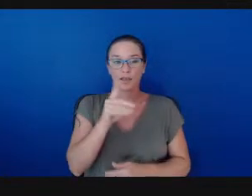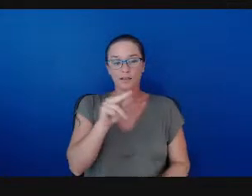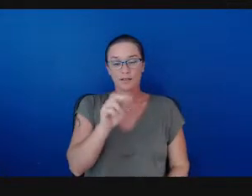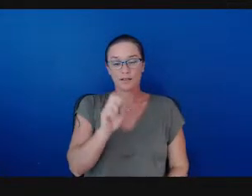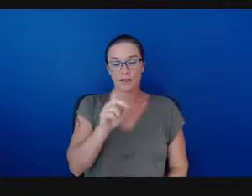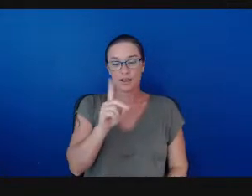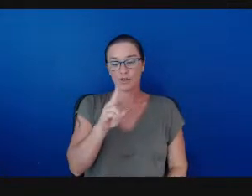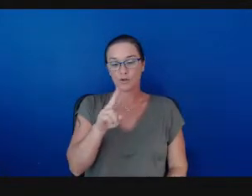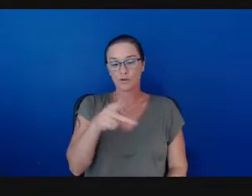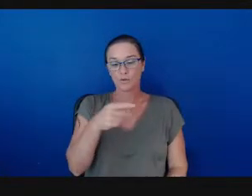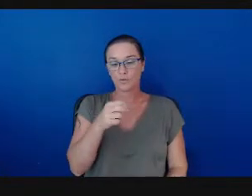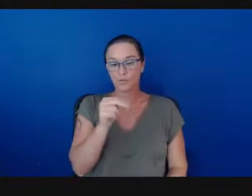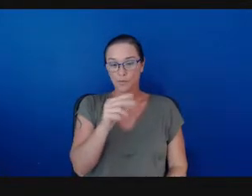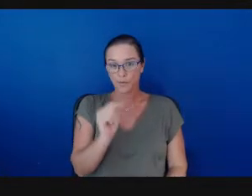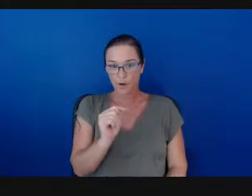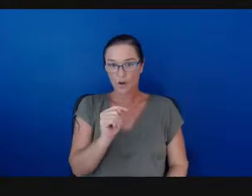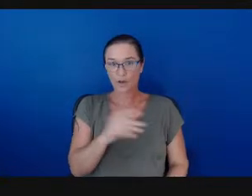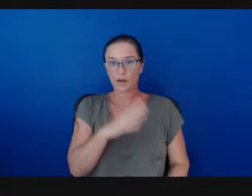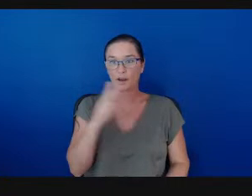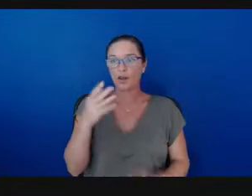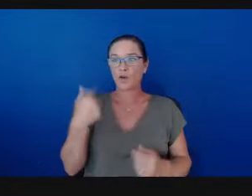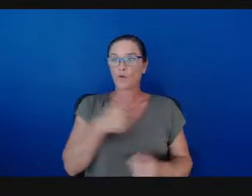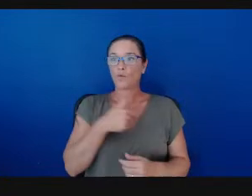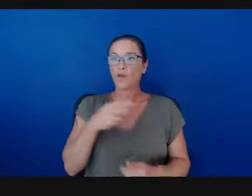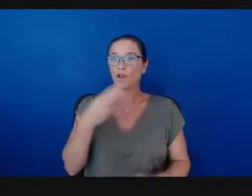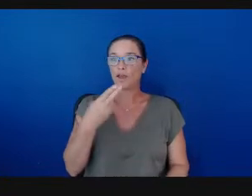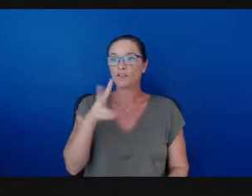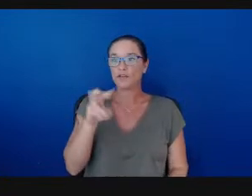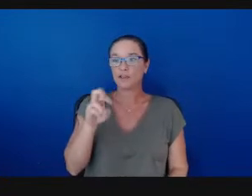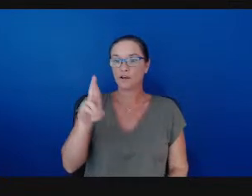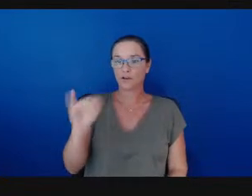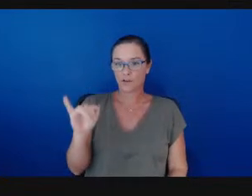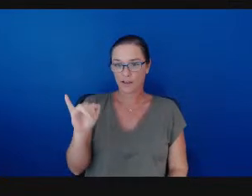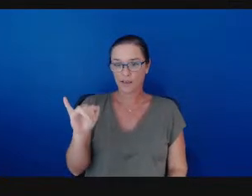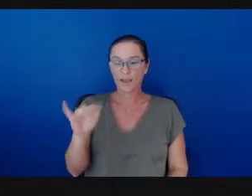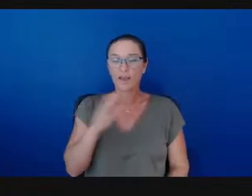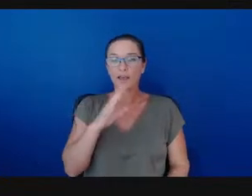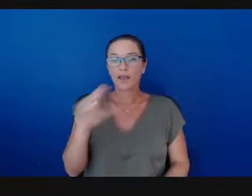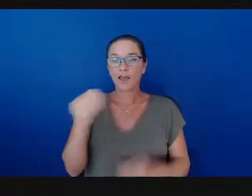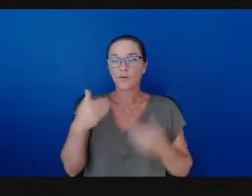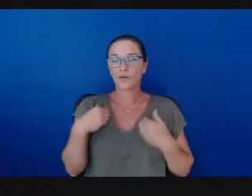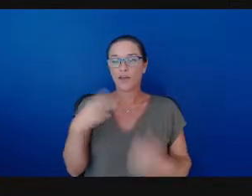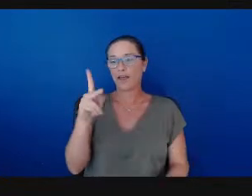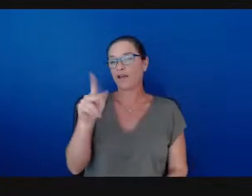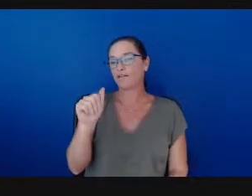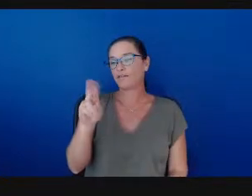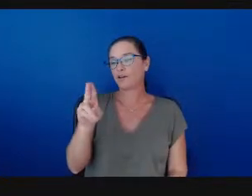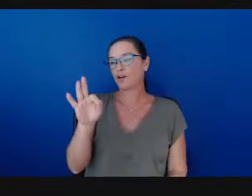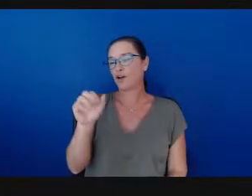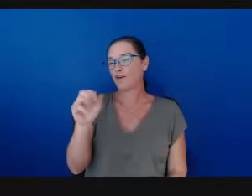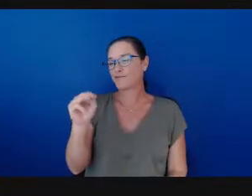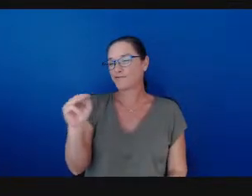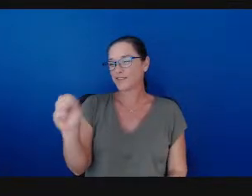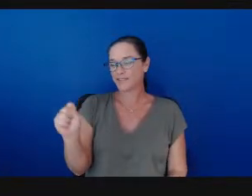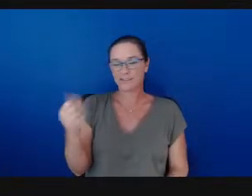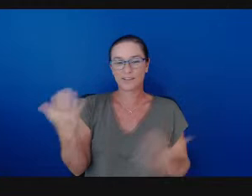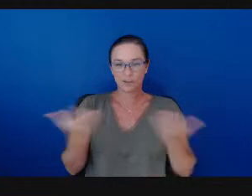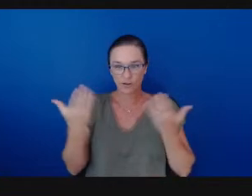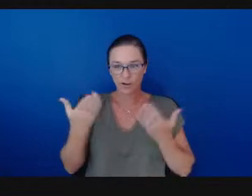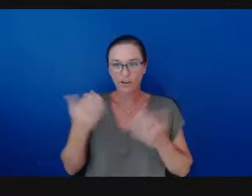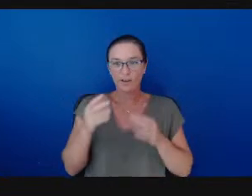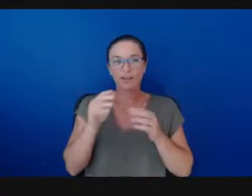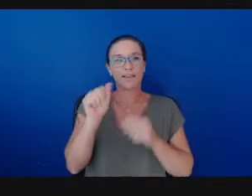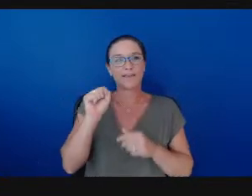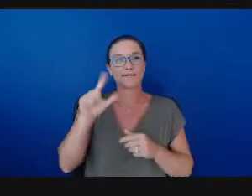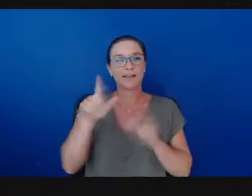Hawaiian Volcano Education and Resilience Institute, as well as the Kaufmans here, our ASL interpreters, joining us once